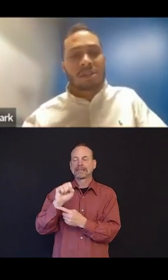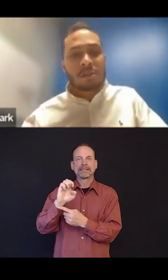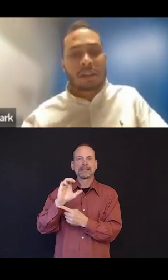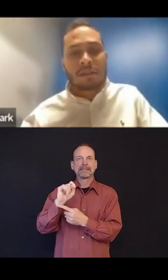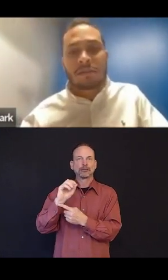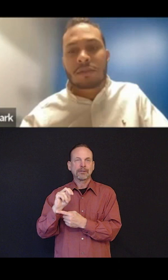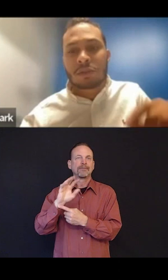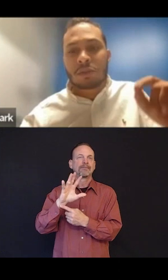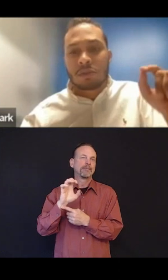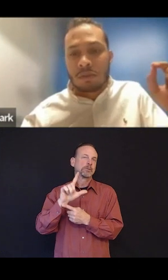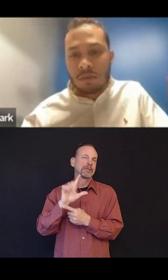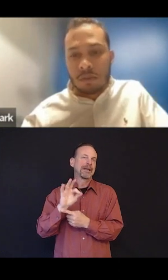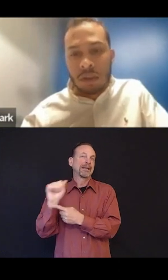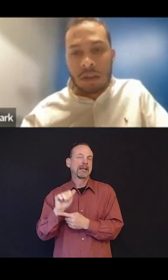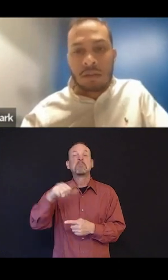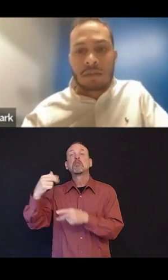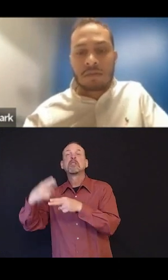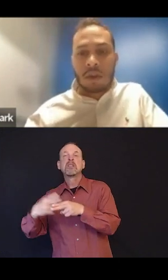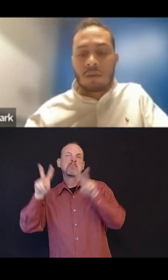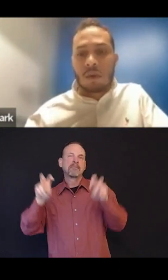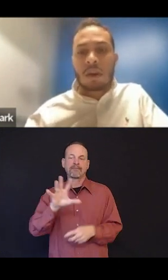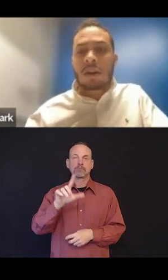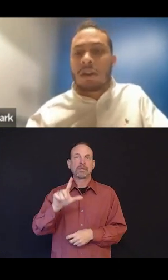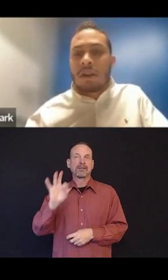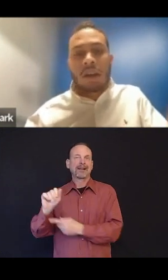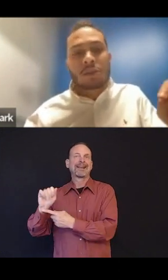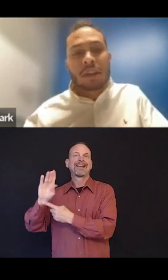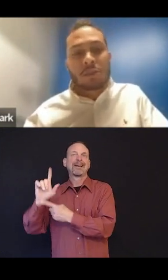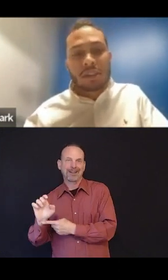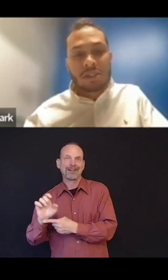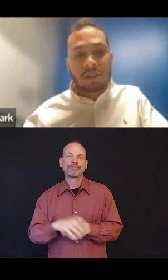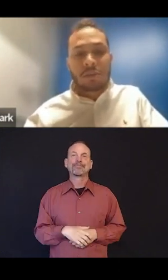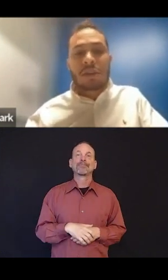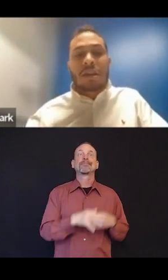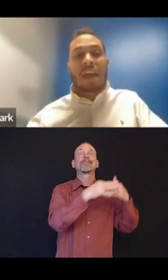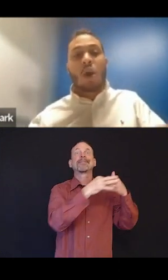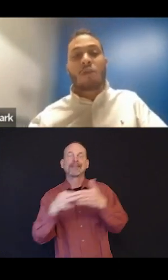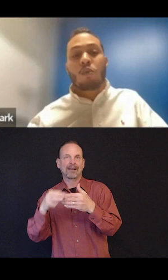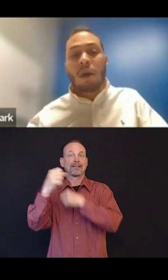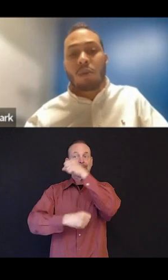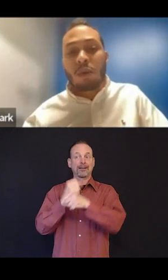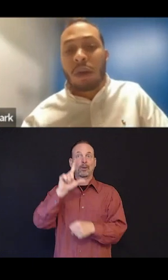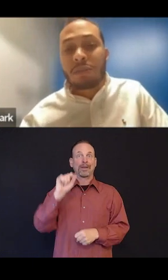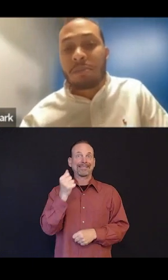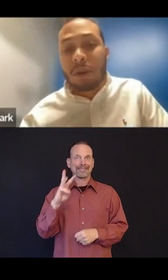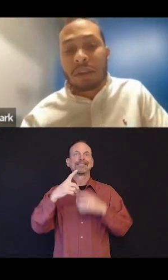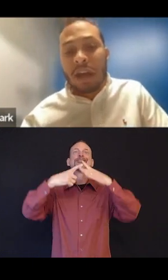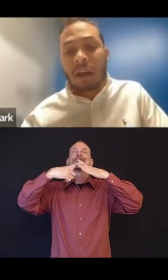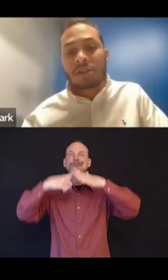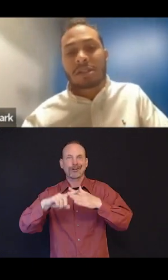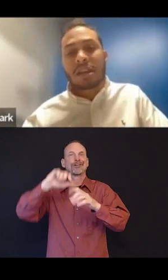numbers are respective to the third quarter of 2022, and over